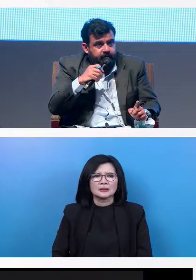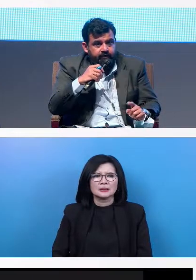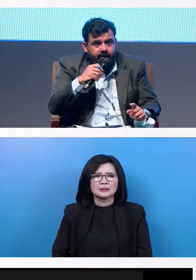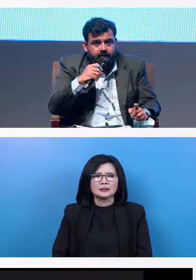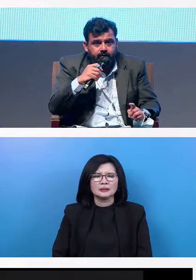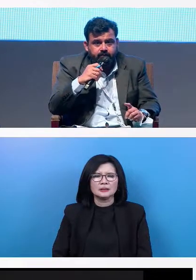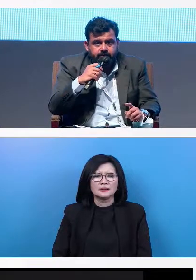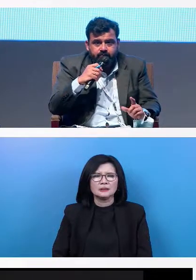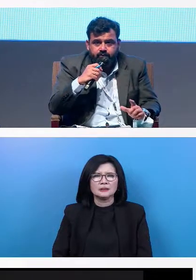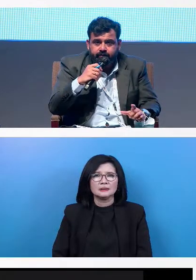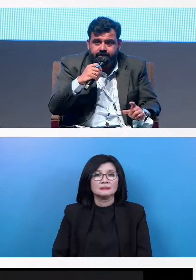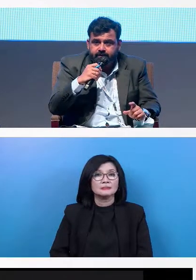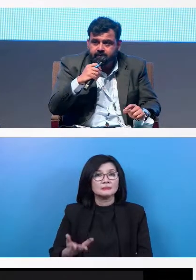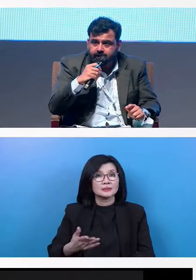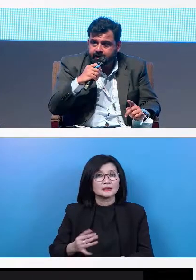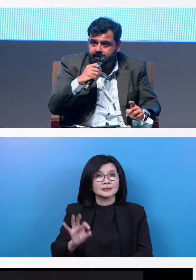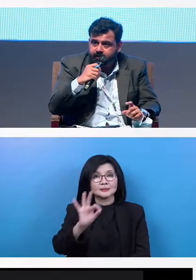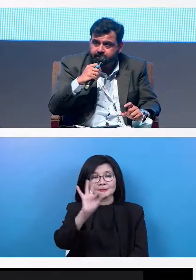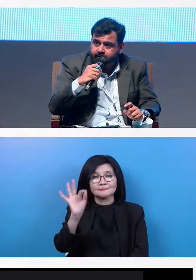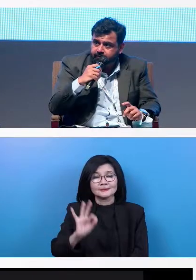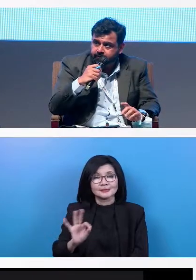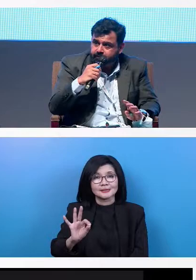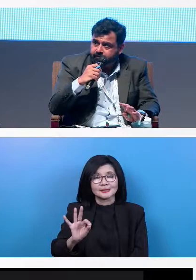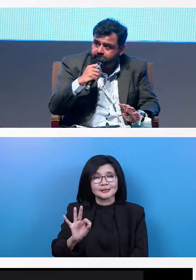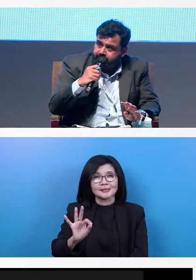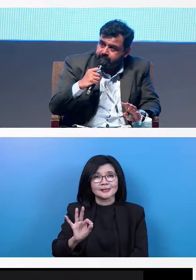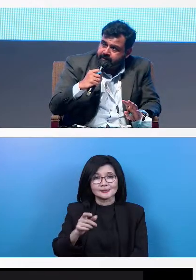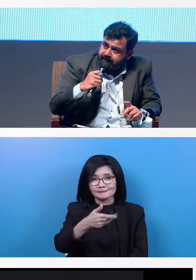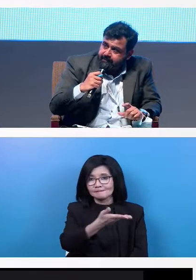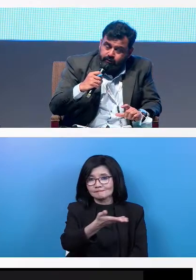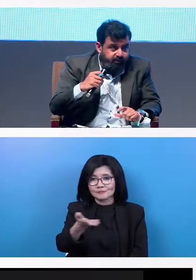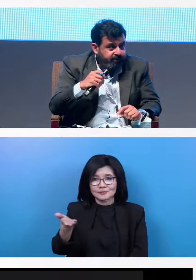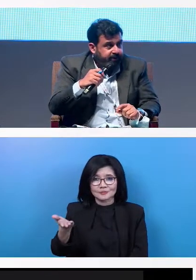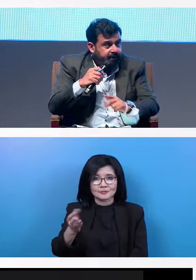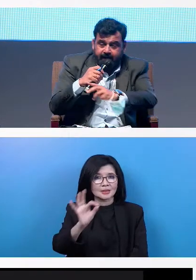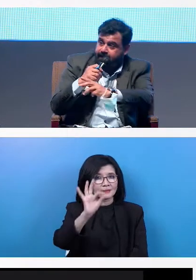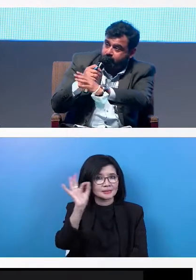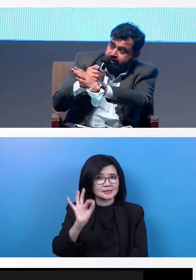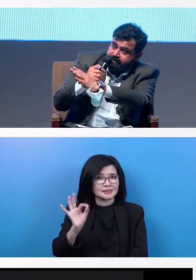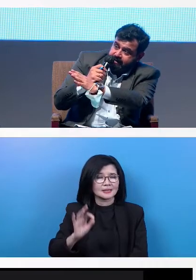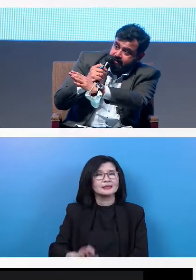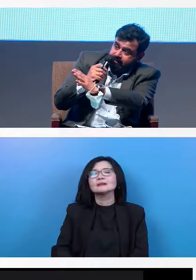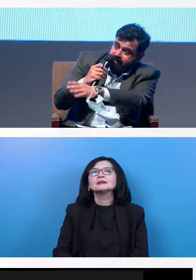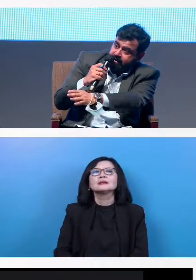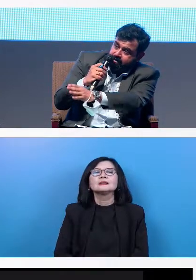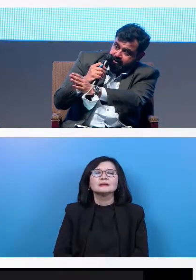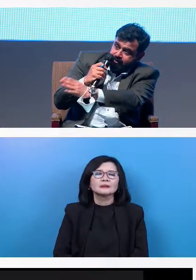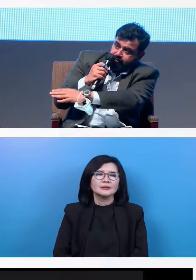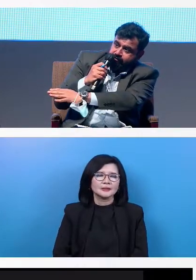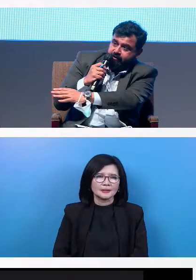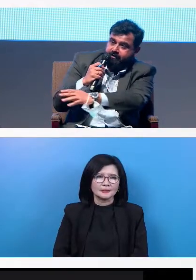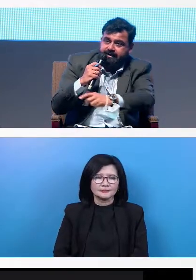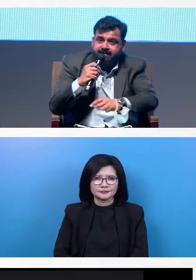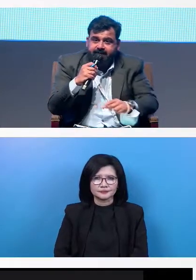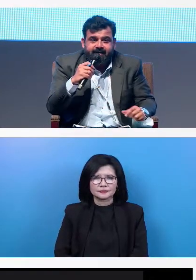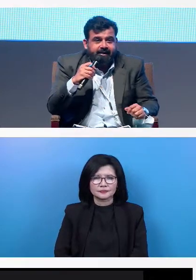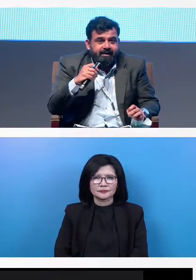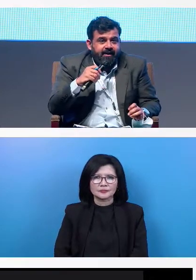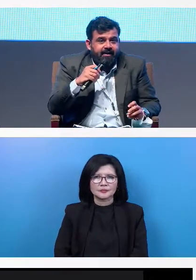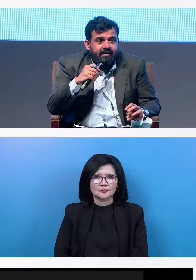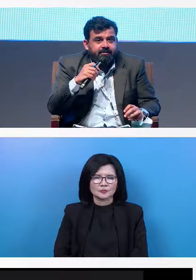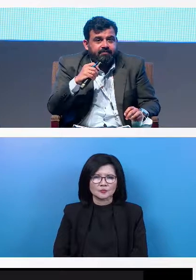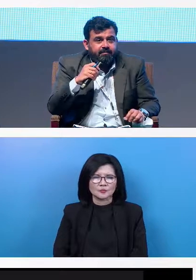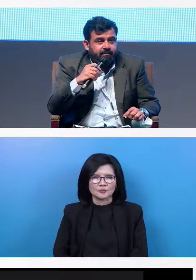is a mic roving around, so do raise your hand if anybody has a question. I can only see until here and not further that side.